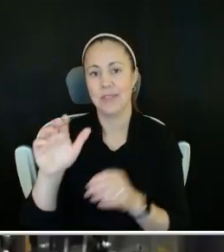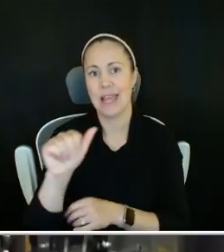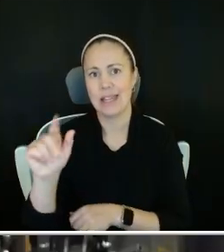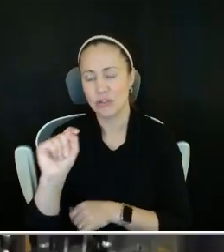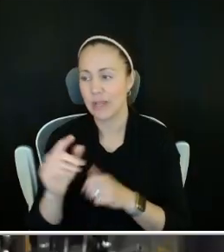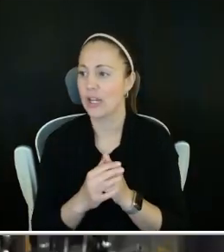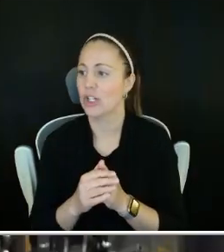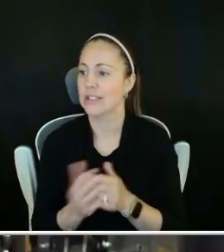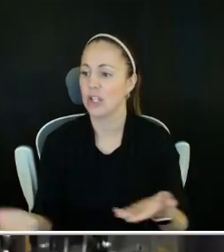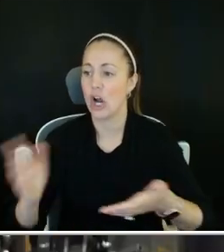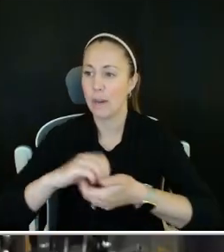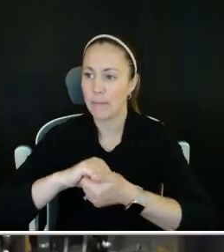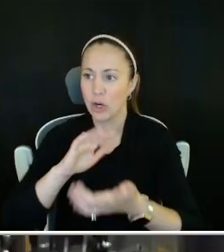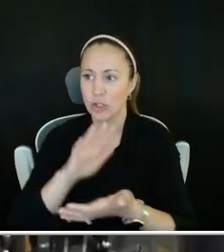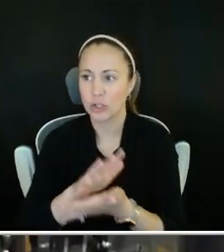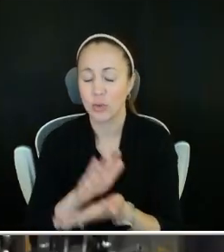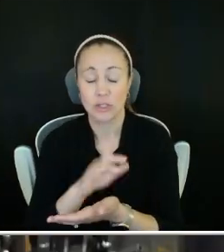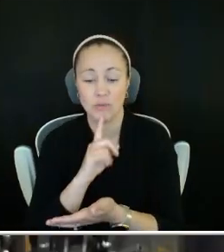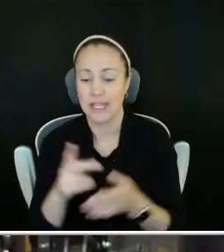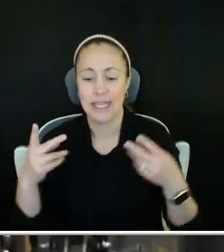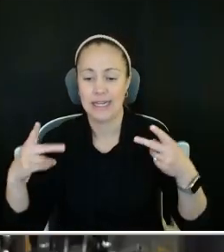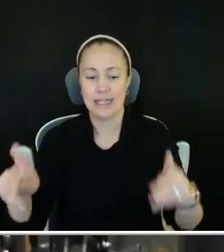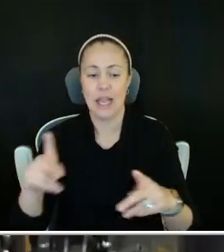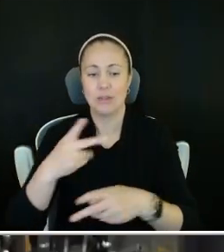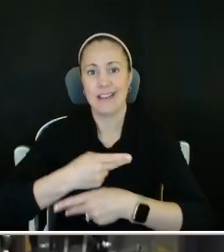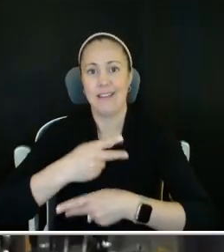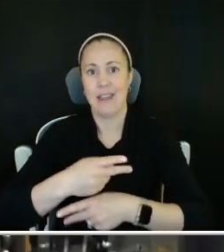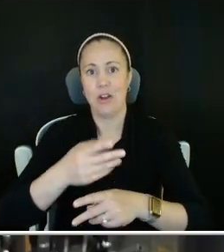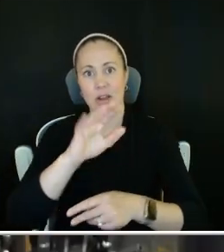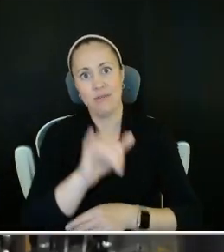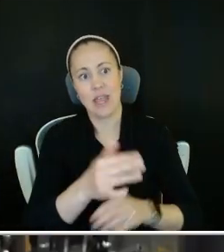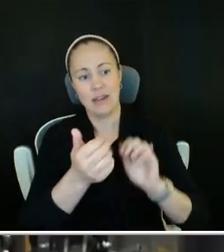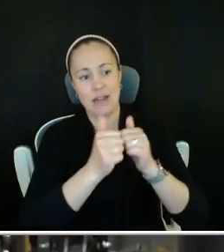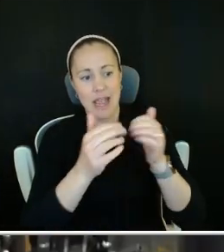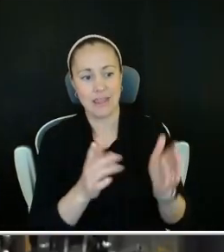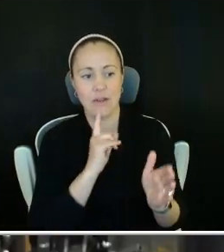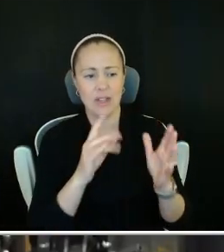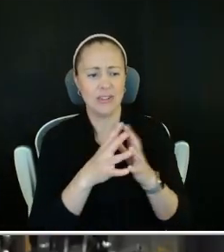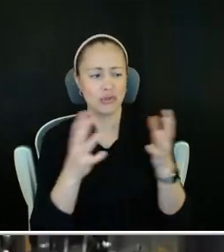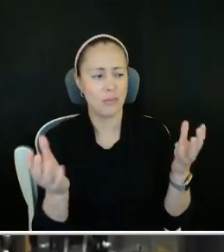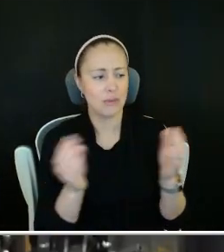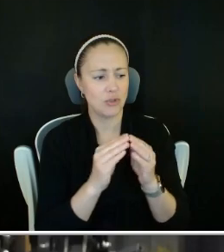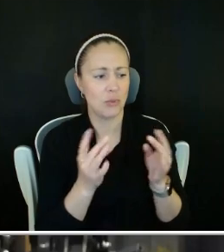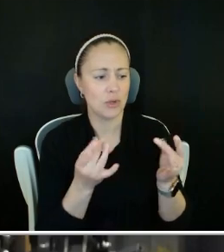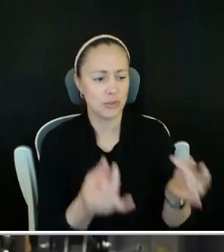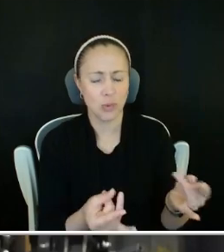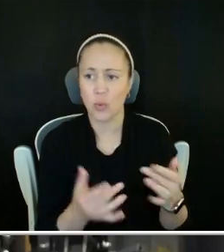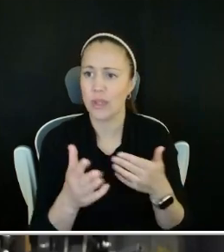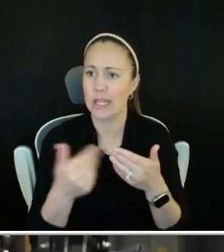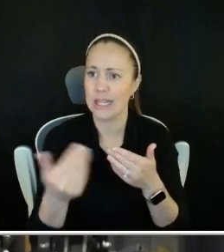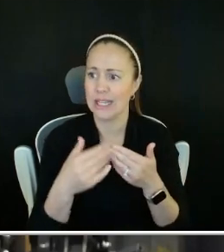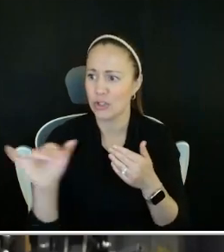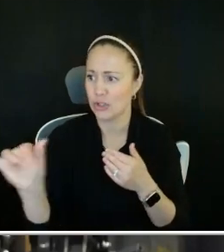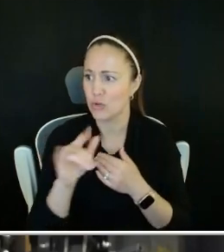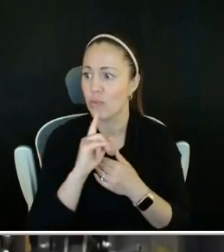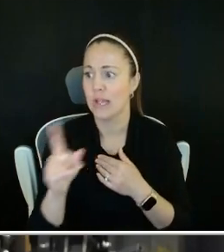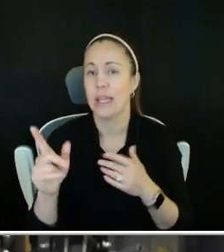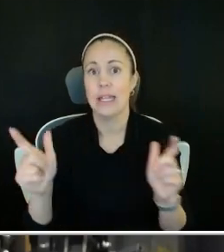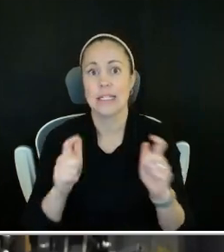allows the care of the athlete to be so much smoother and easier. So although it is a large health system, it's